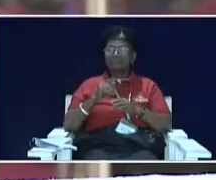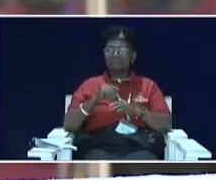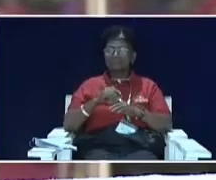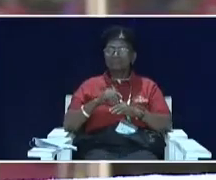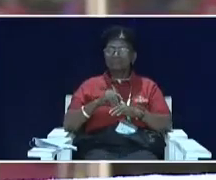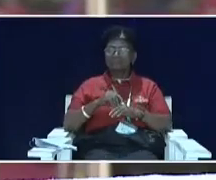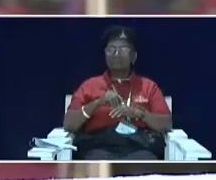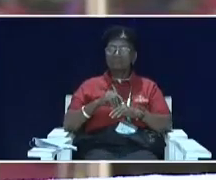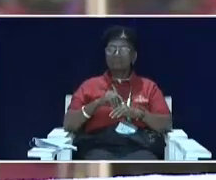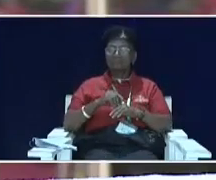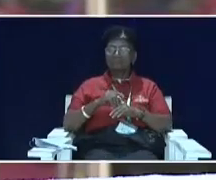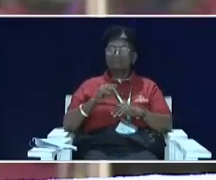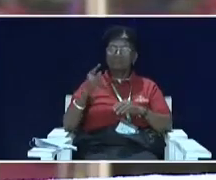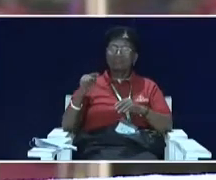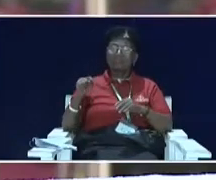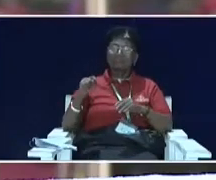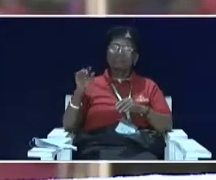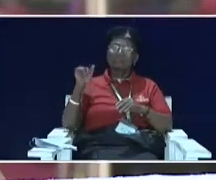us wine.